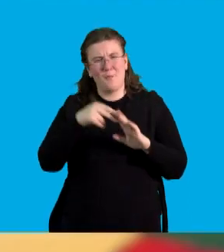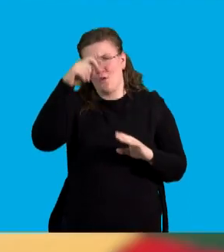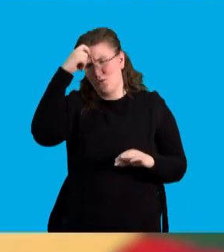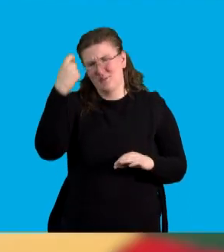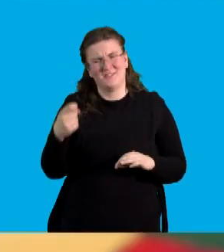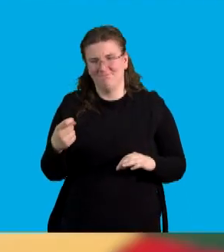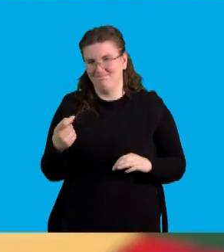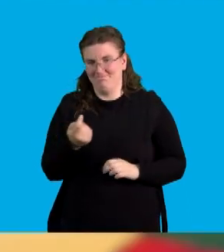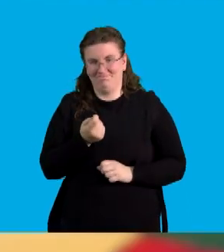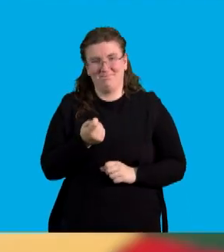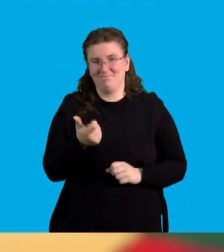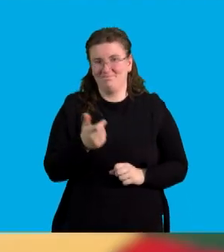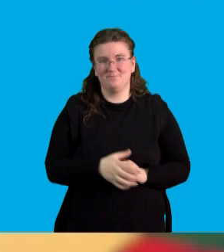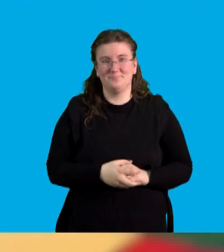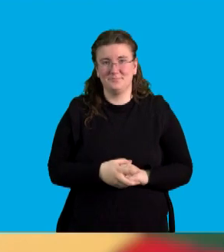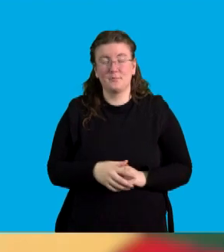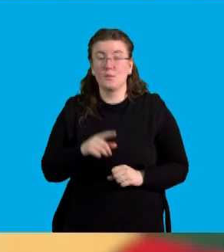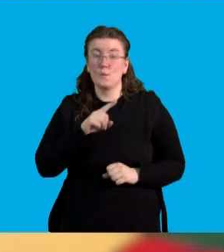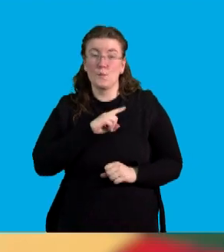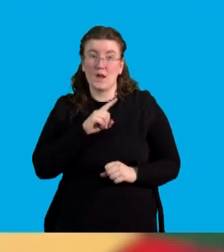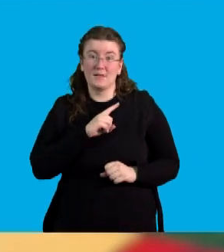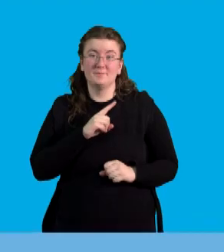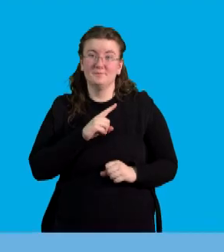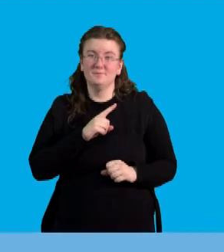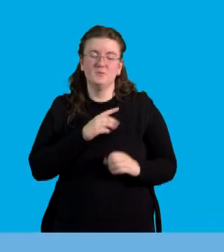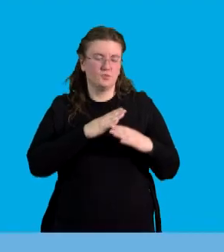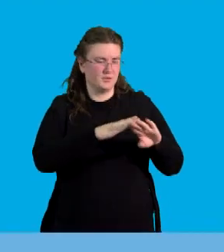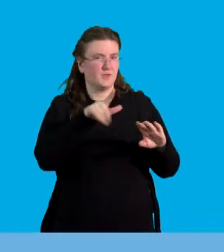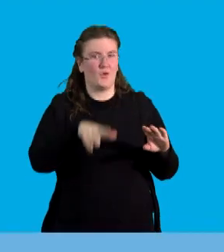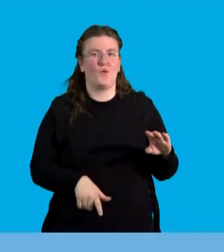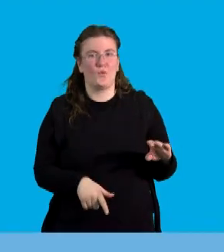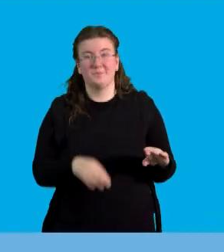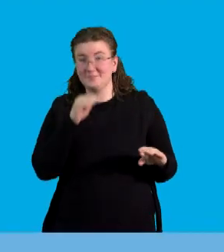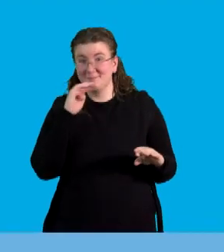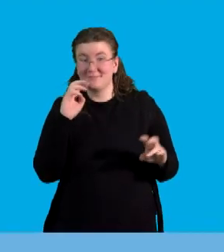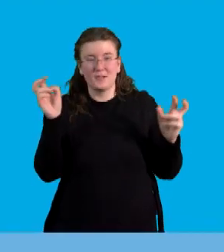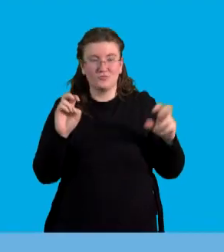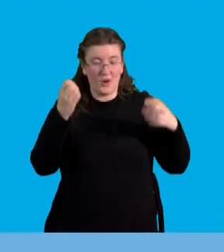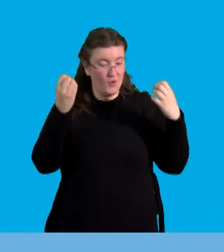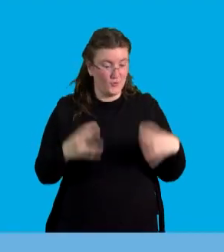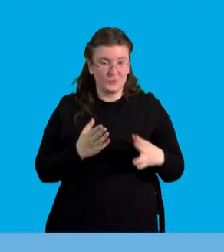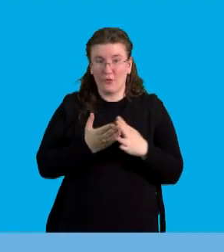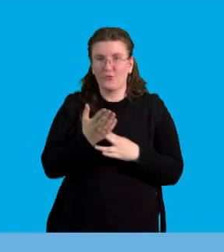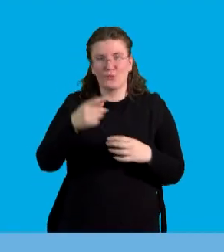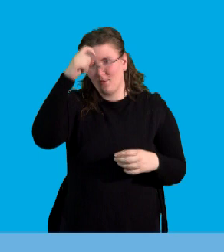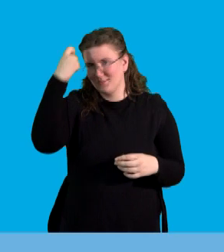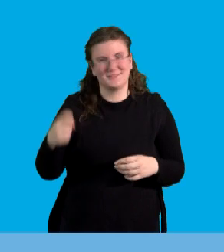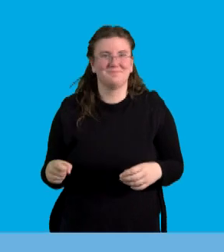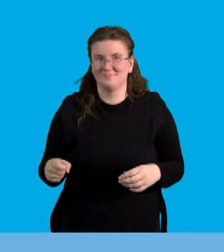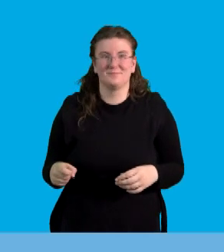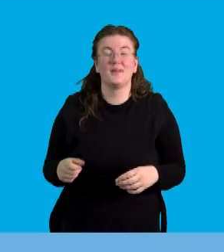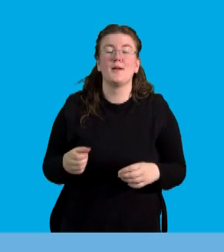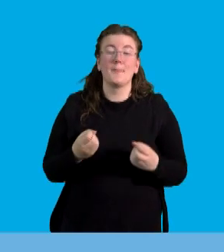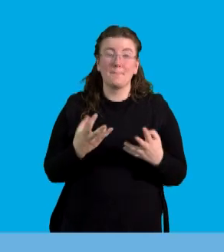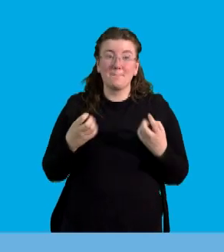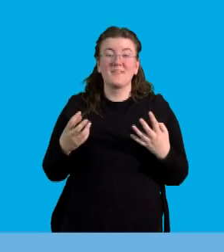low because of that low resistance. So that means none of the energy is going to be lost through heat. We are going to be conserving